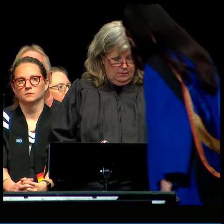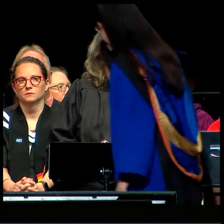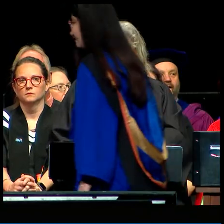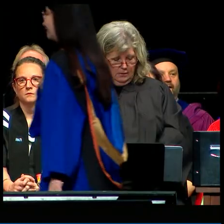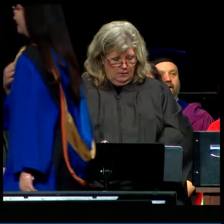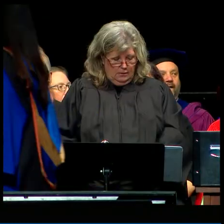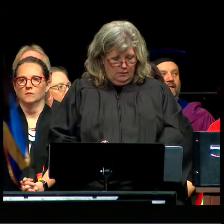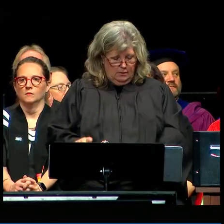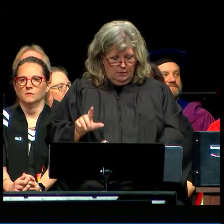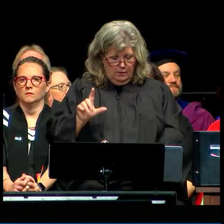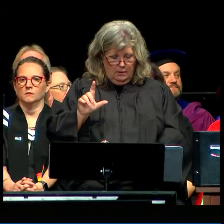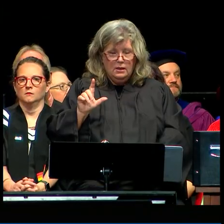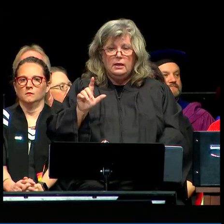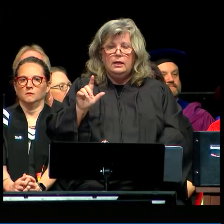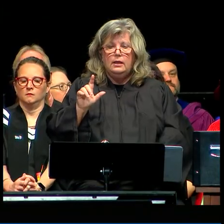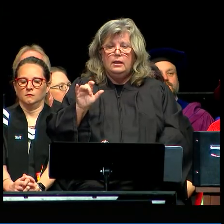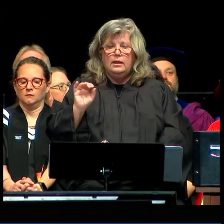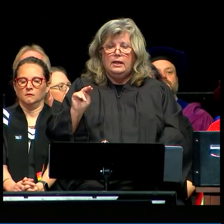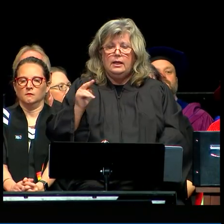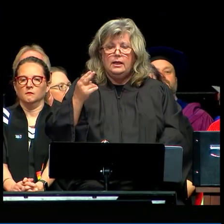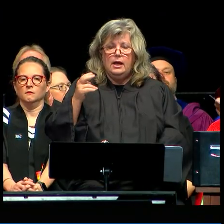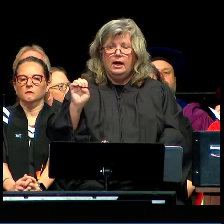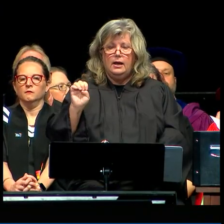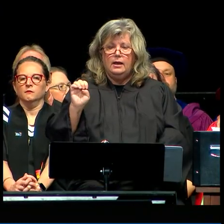Lin Ha, with distinction.